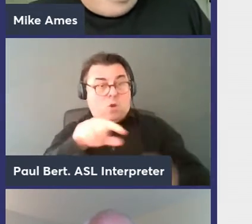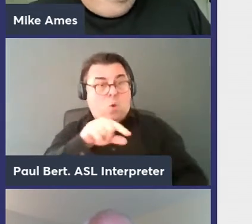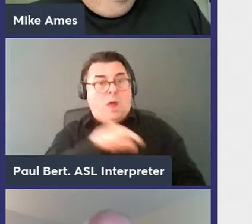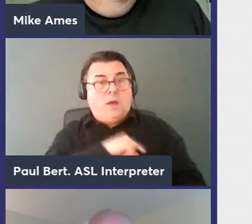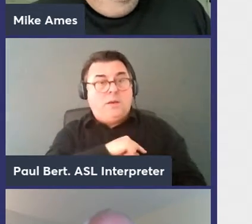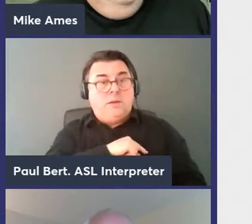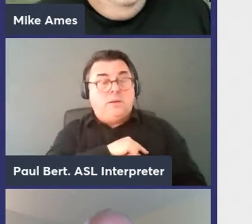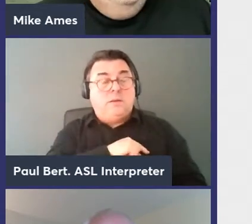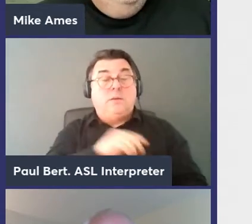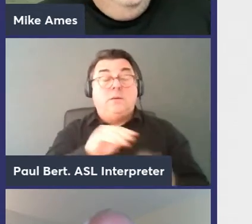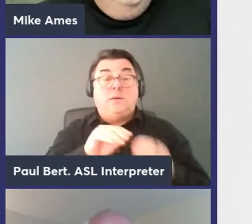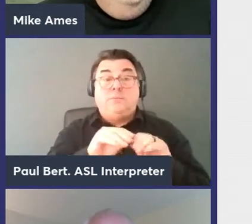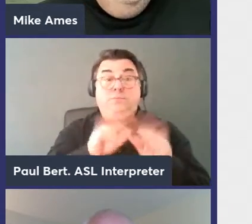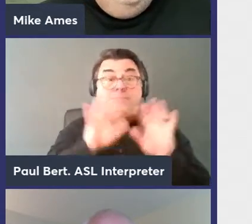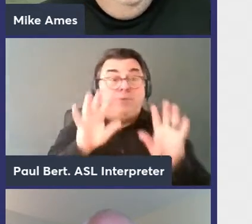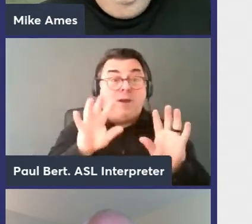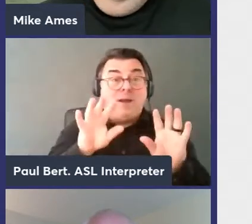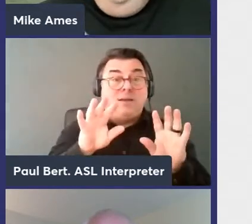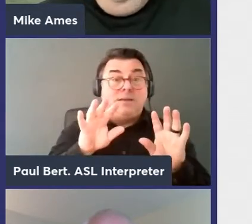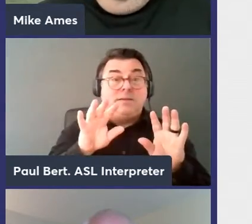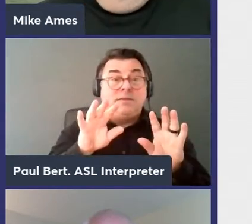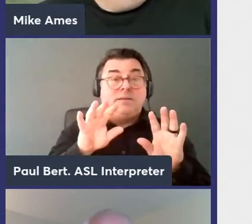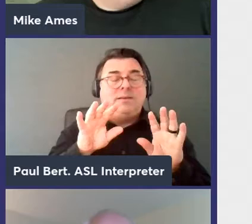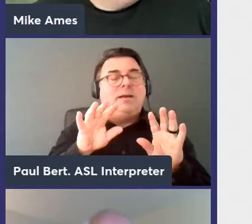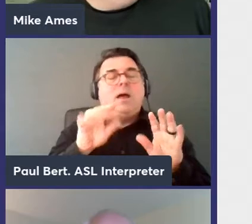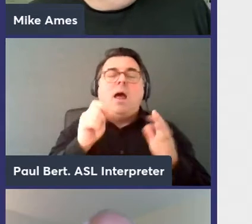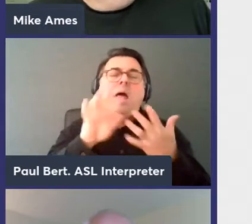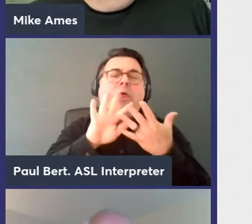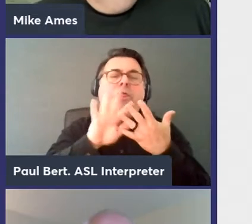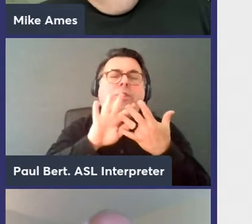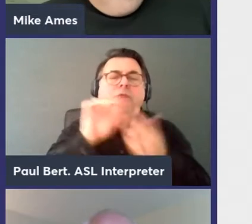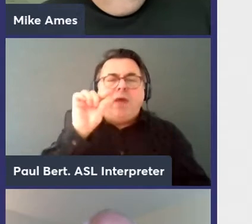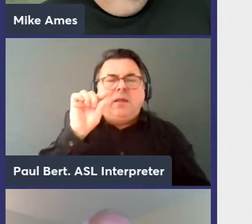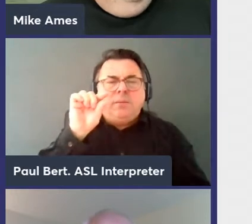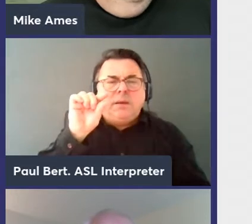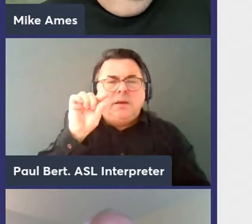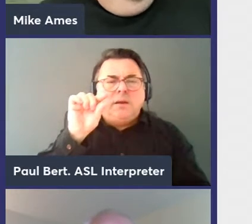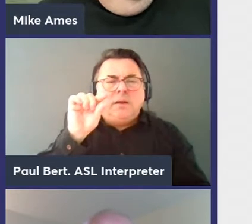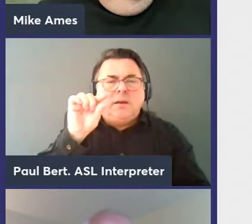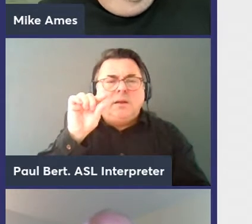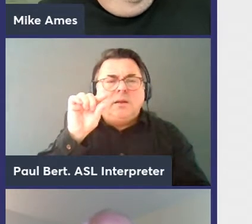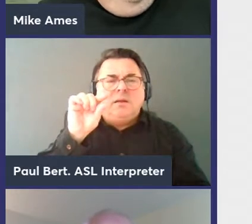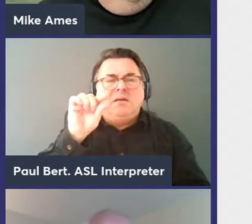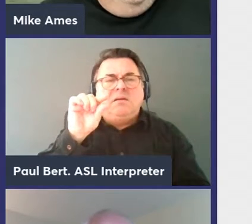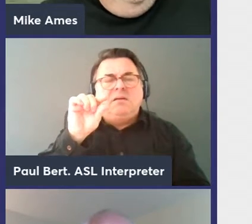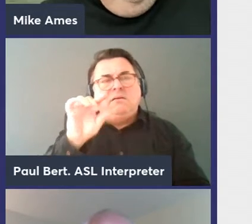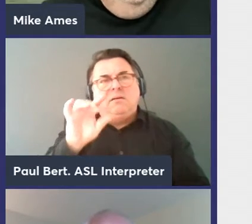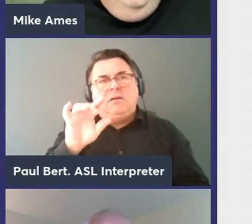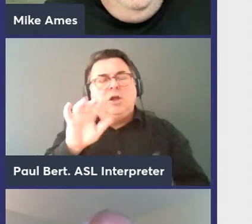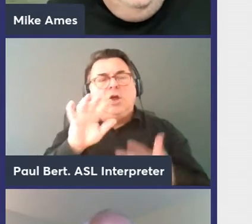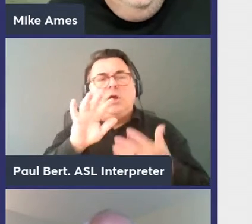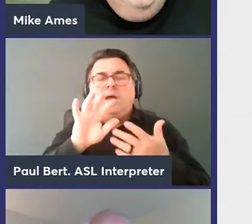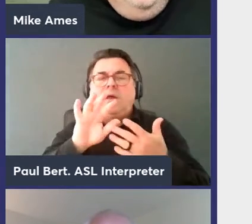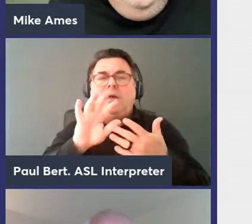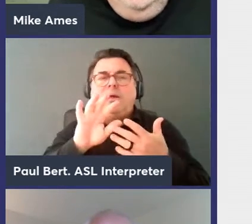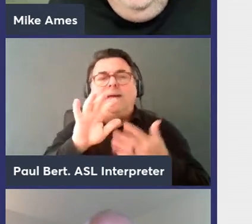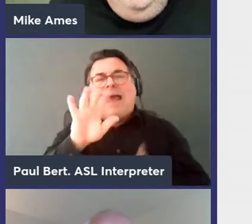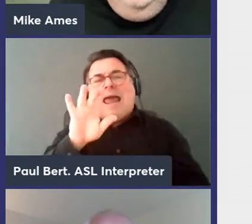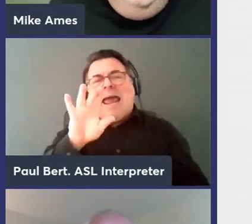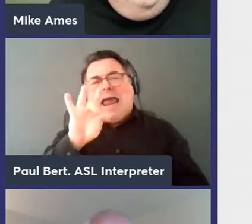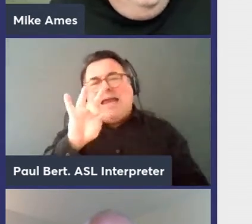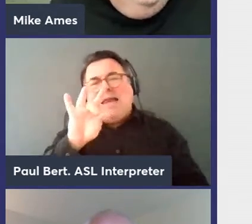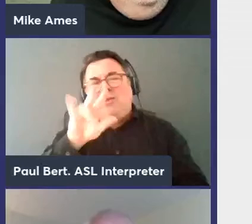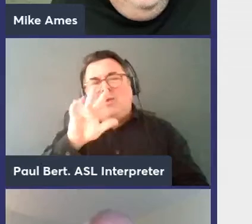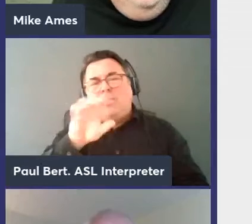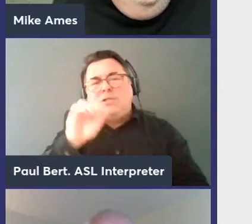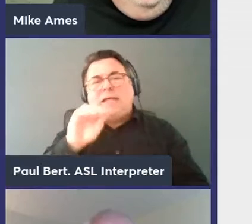the brightness. It's not the sharpest picture. We get a score of 83 on the sharpness. And just for